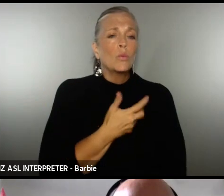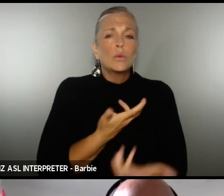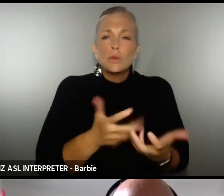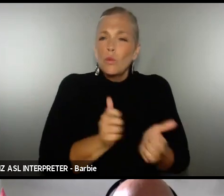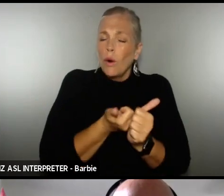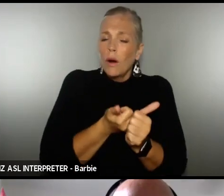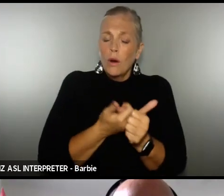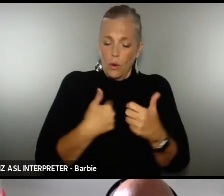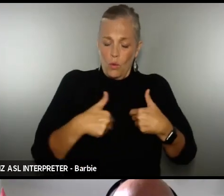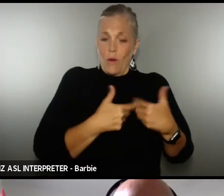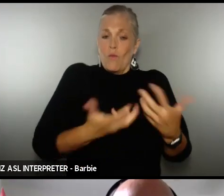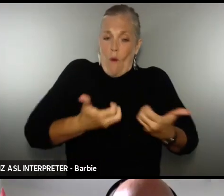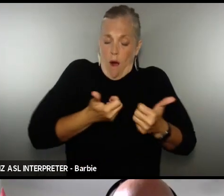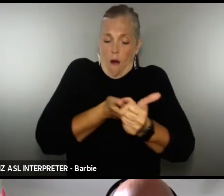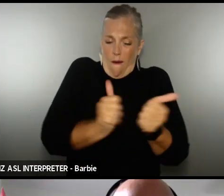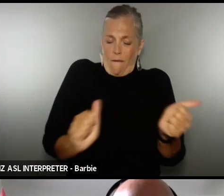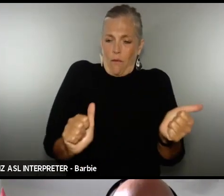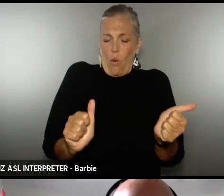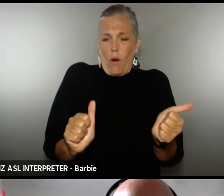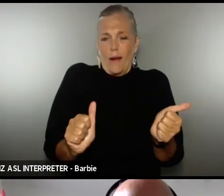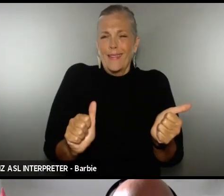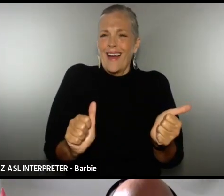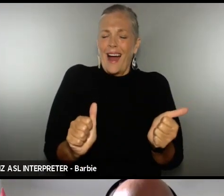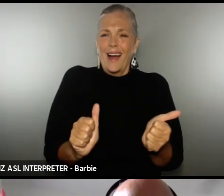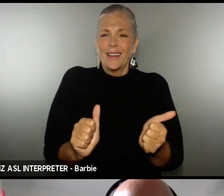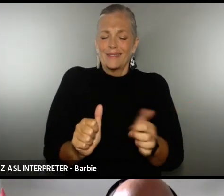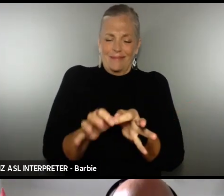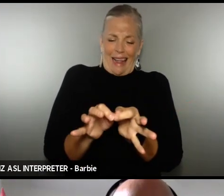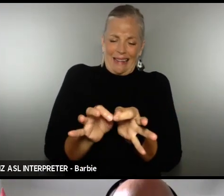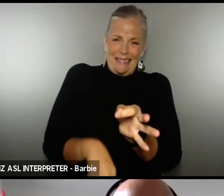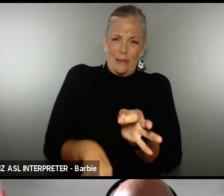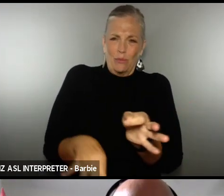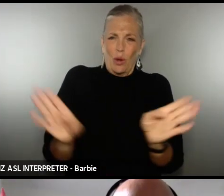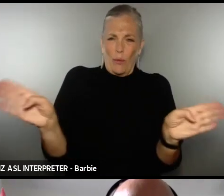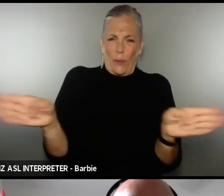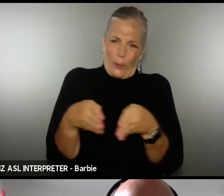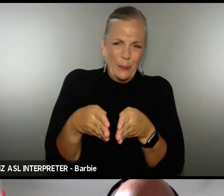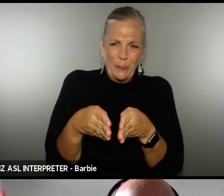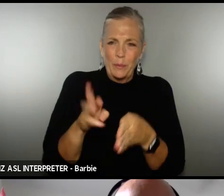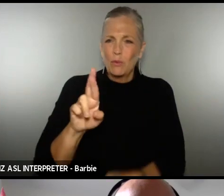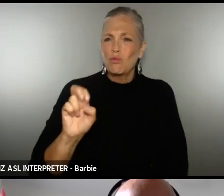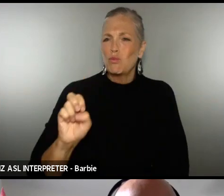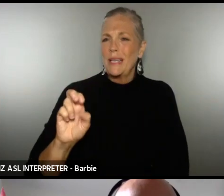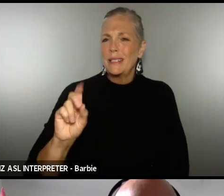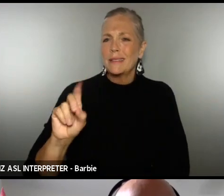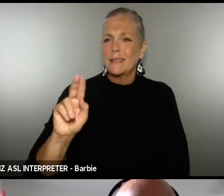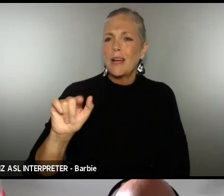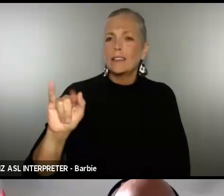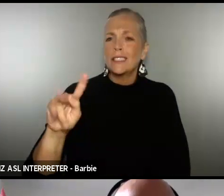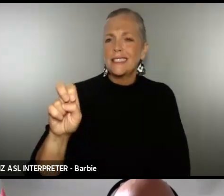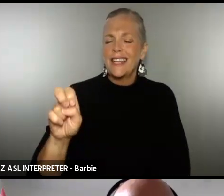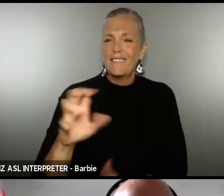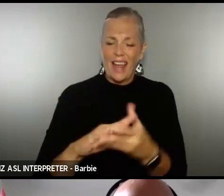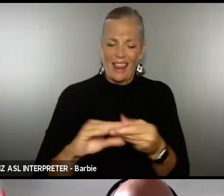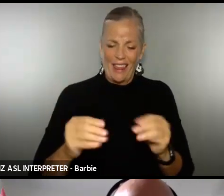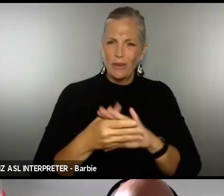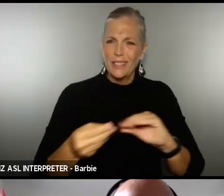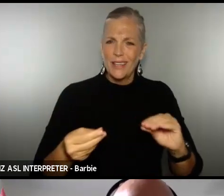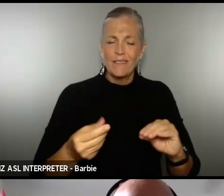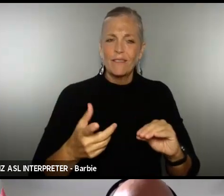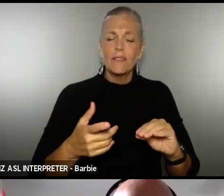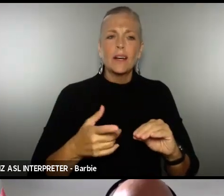like, I think our focus in our company is supporting adults. And